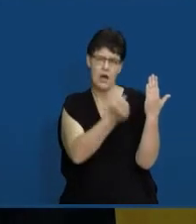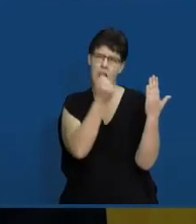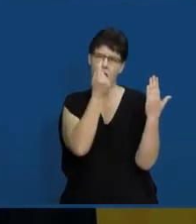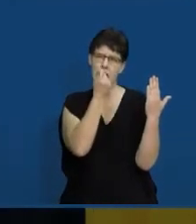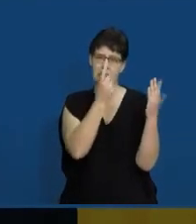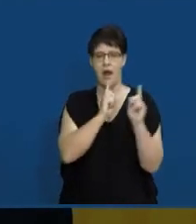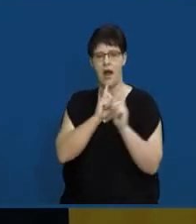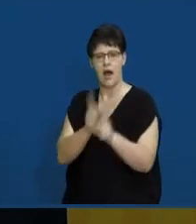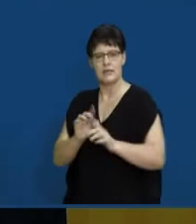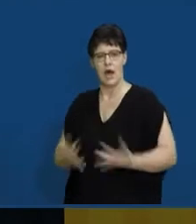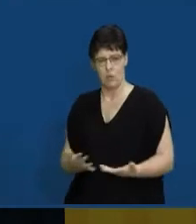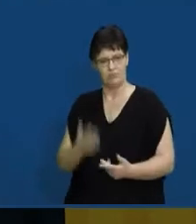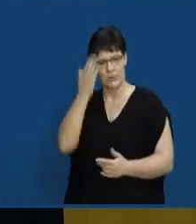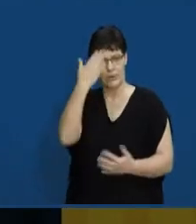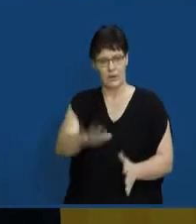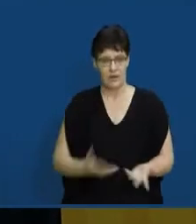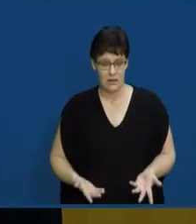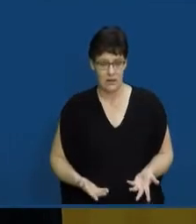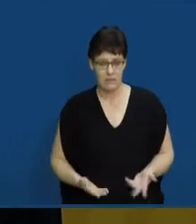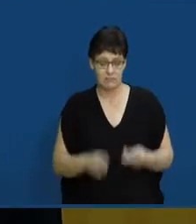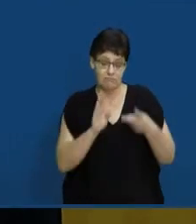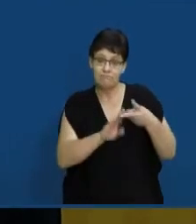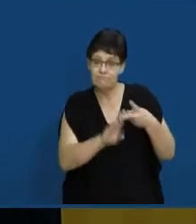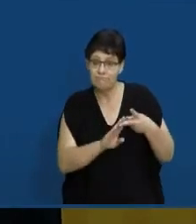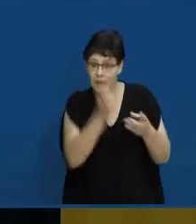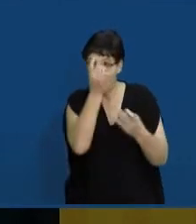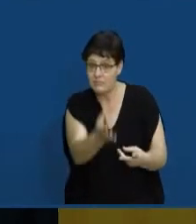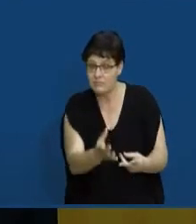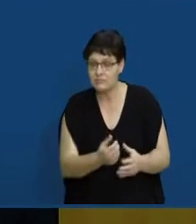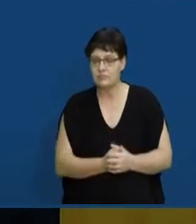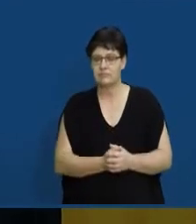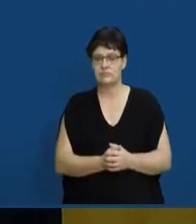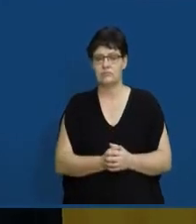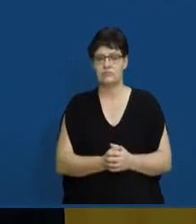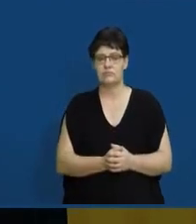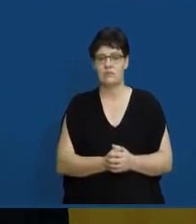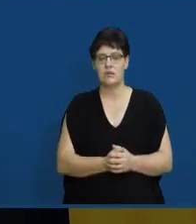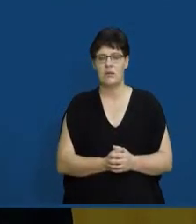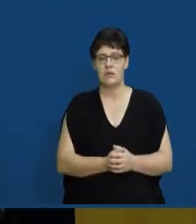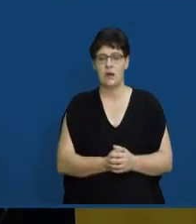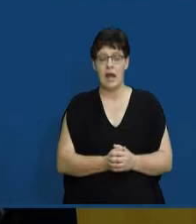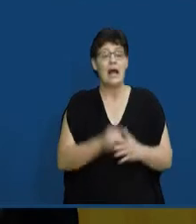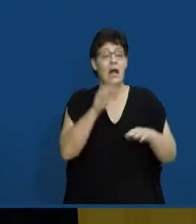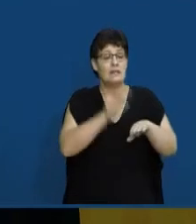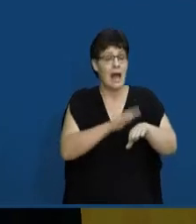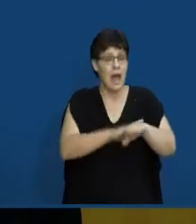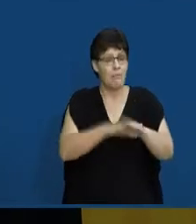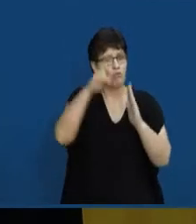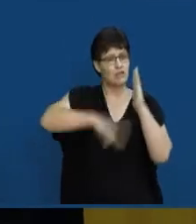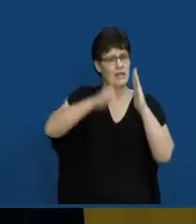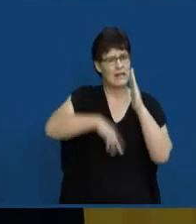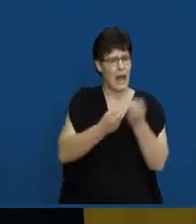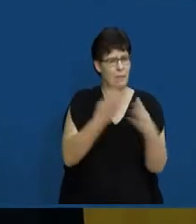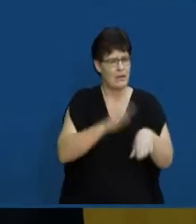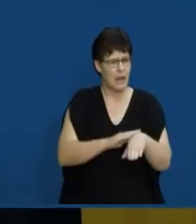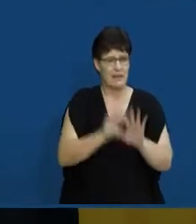go about answering it. Now, here's another tip for you. You are given 10 minutes of reading time before the